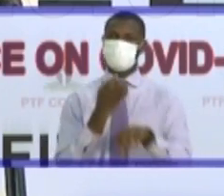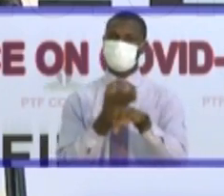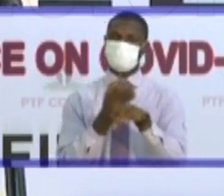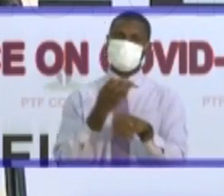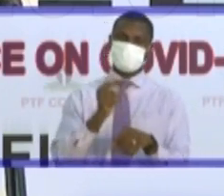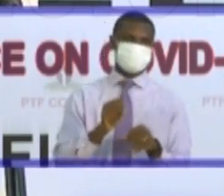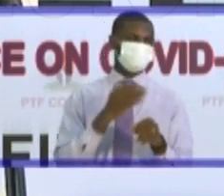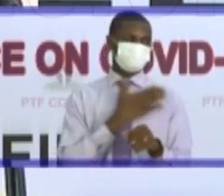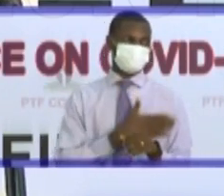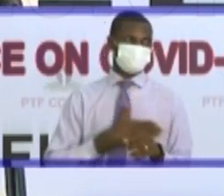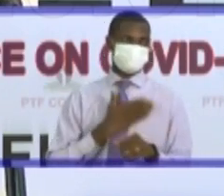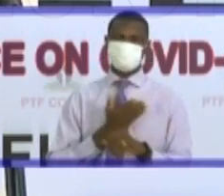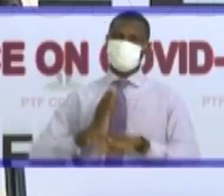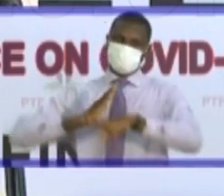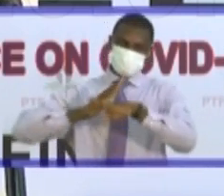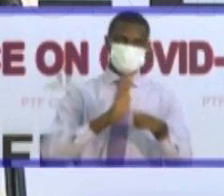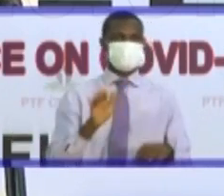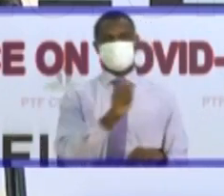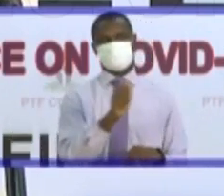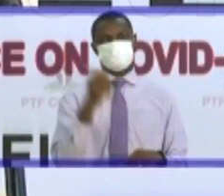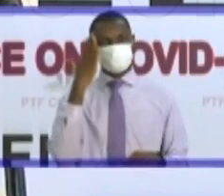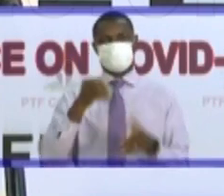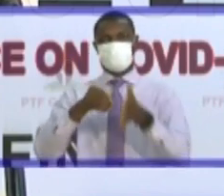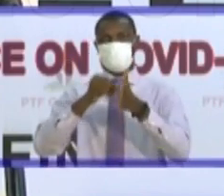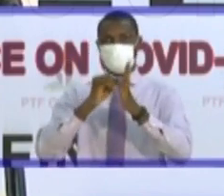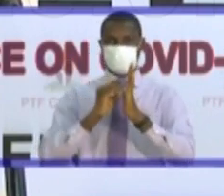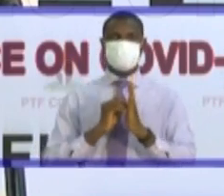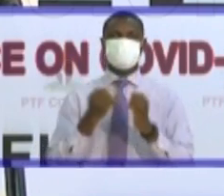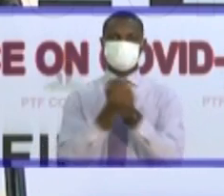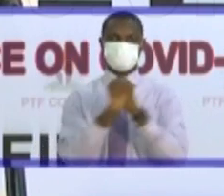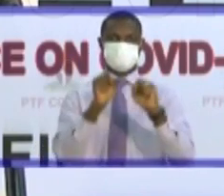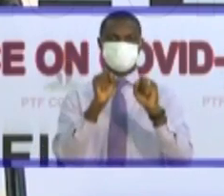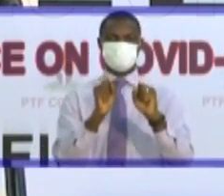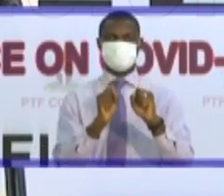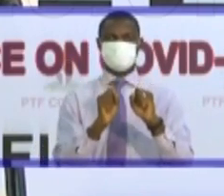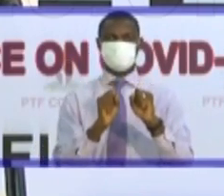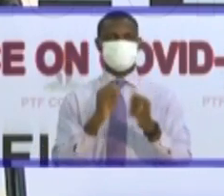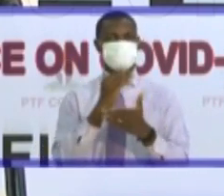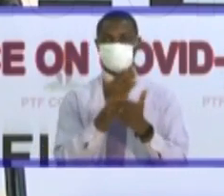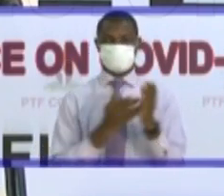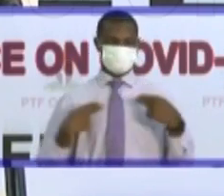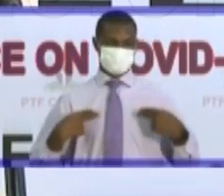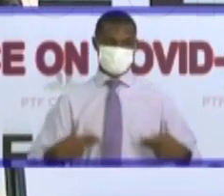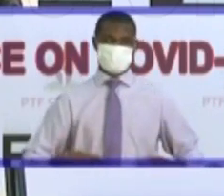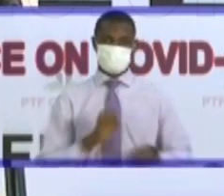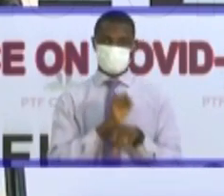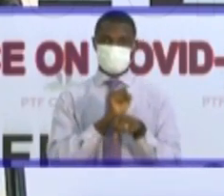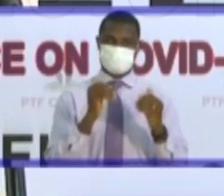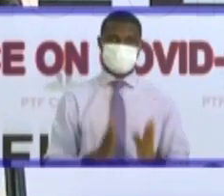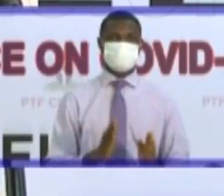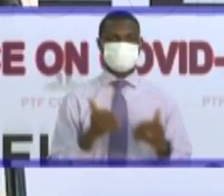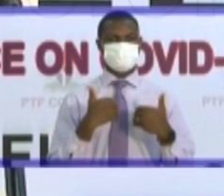their own safety. Some healthcare workers have already lost their lives in the less